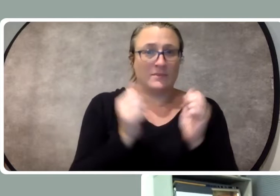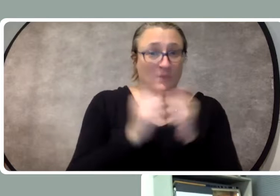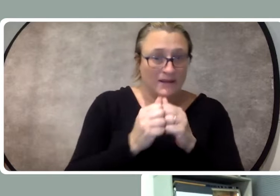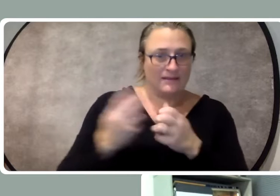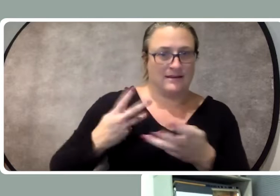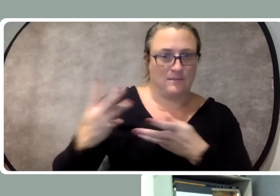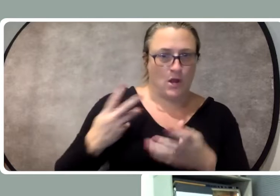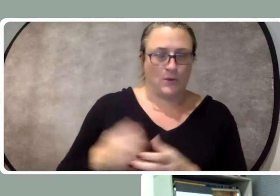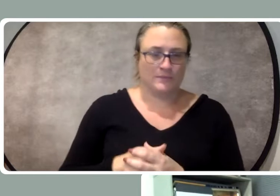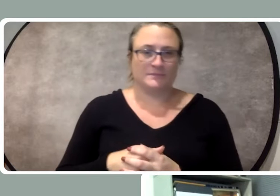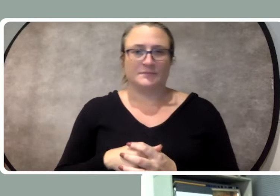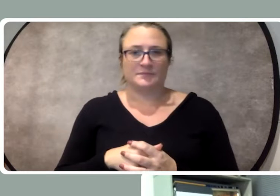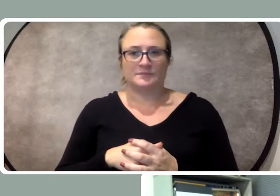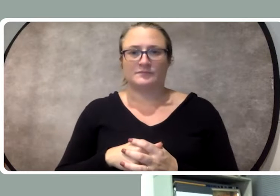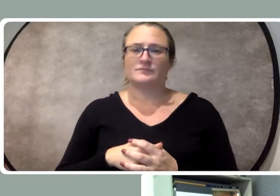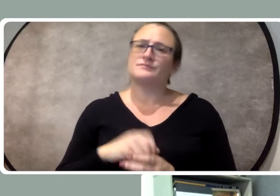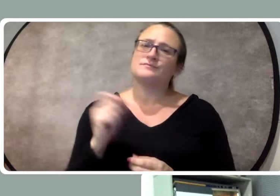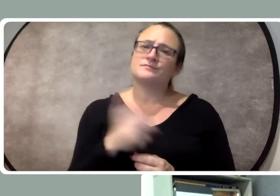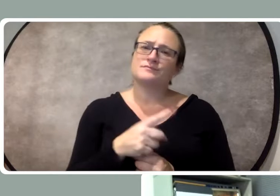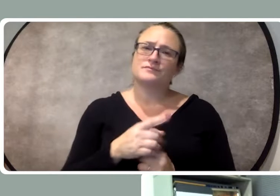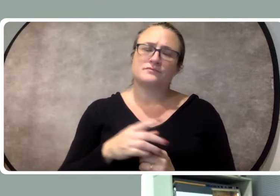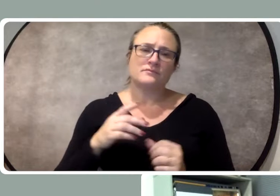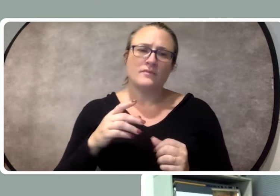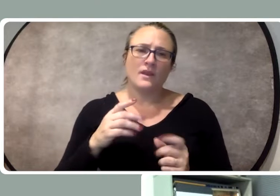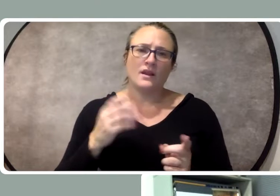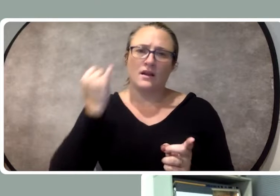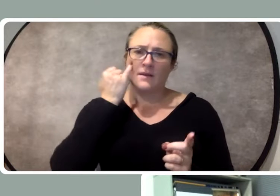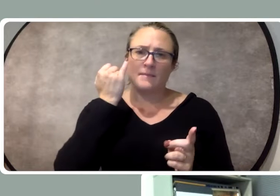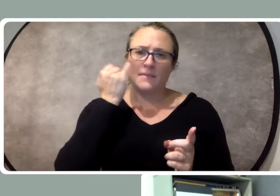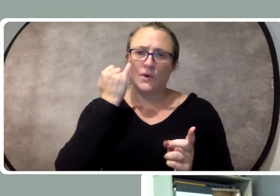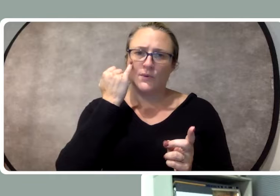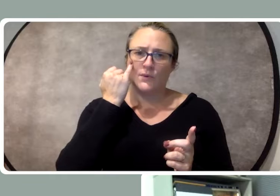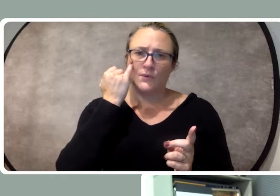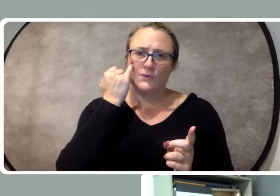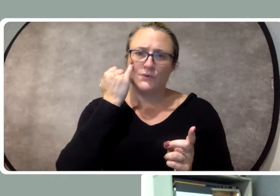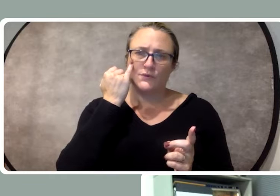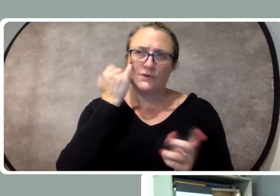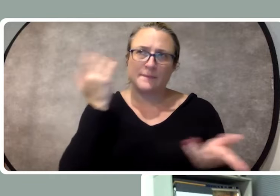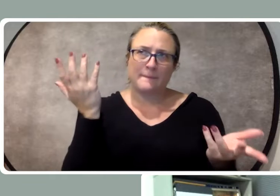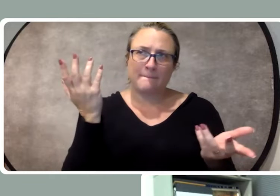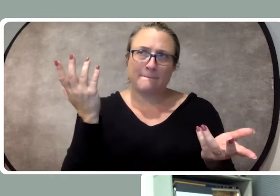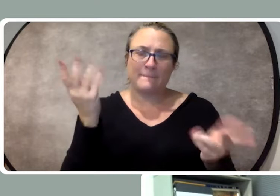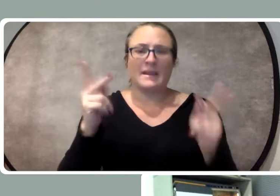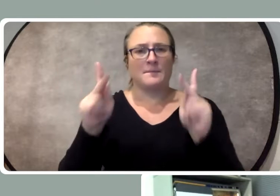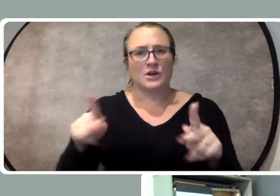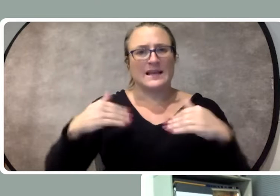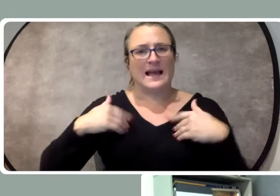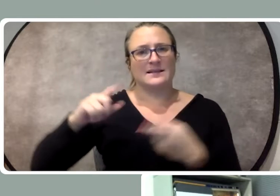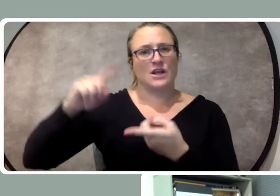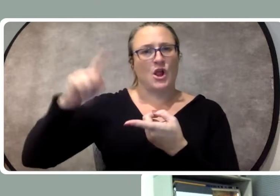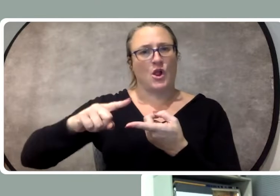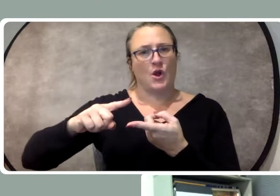So Dr. Ademuyiwa, if someone has sort of a lower percentage